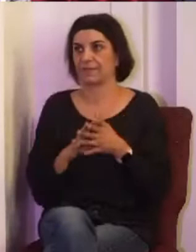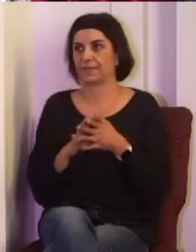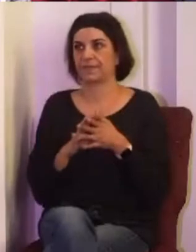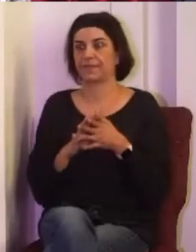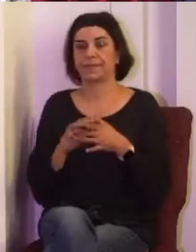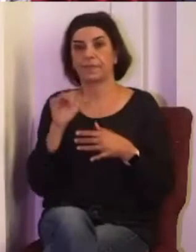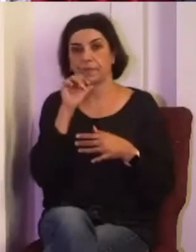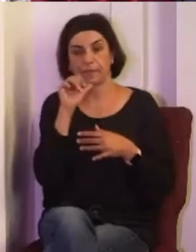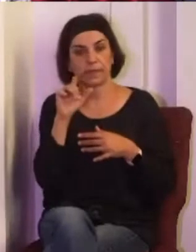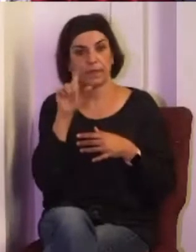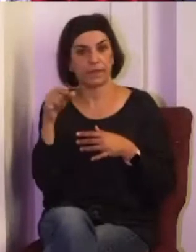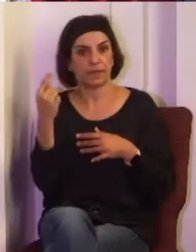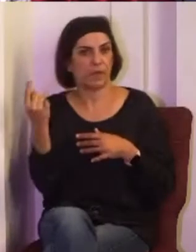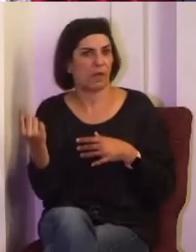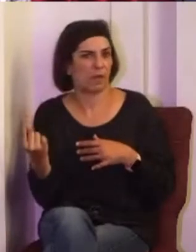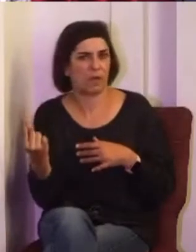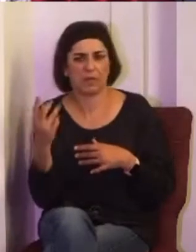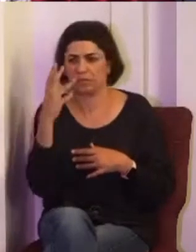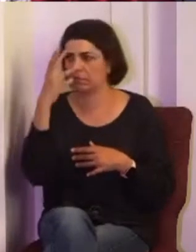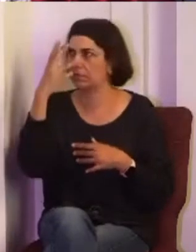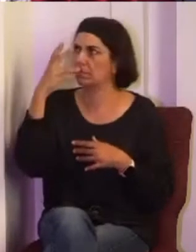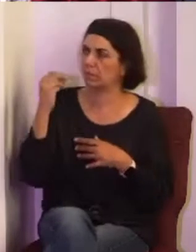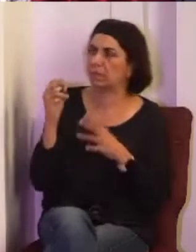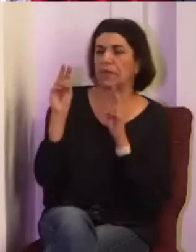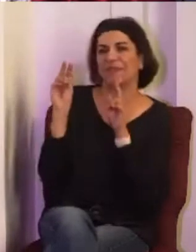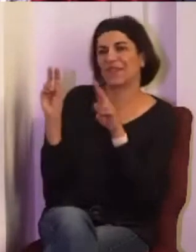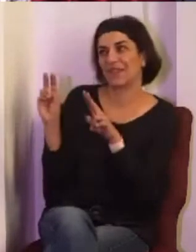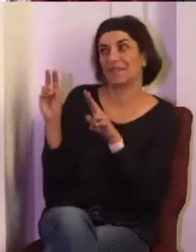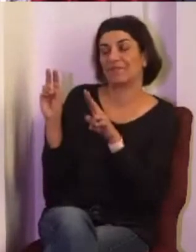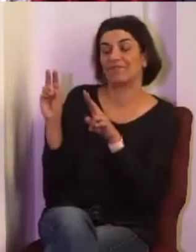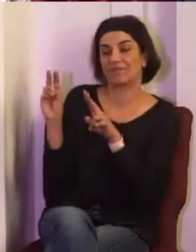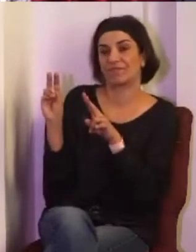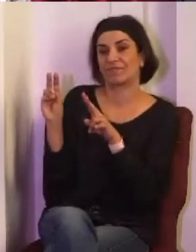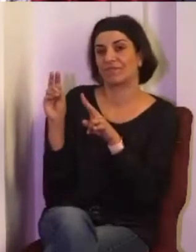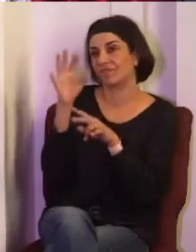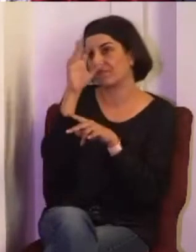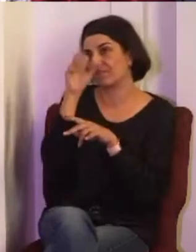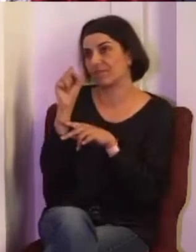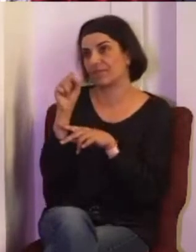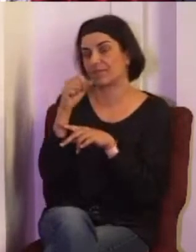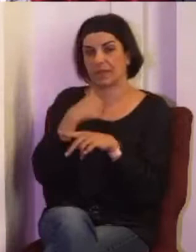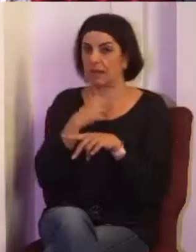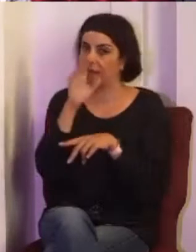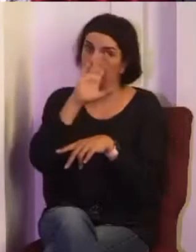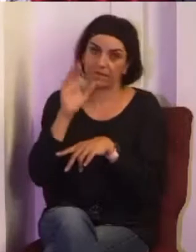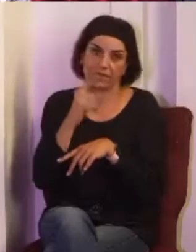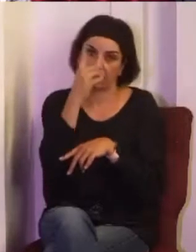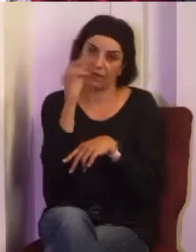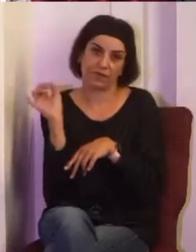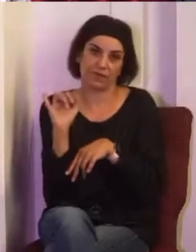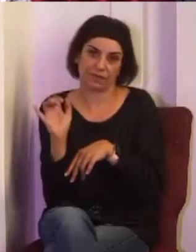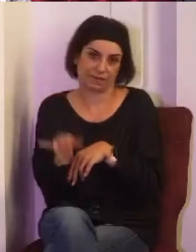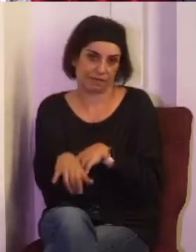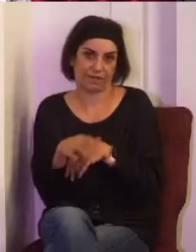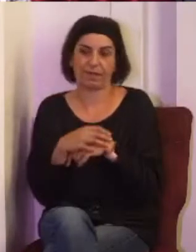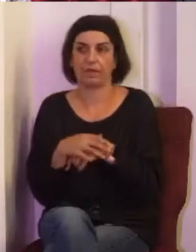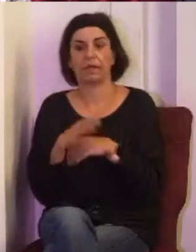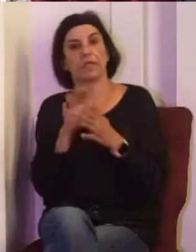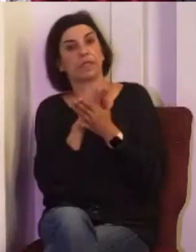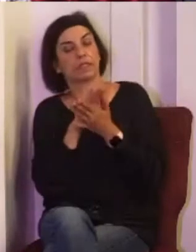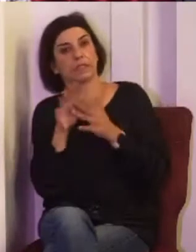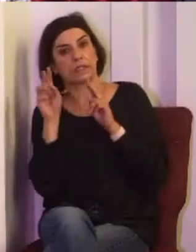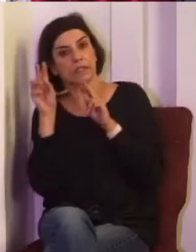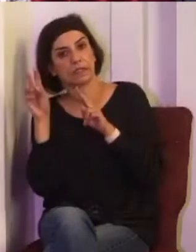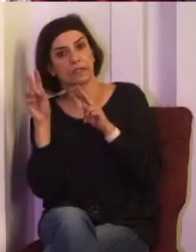It's not just because they're beautiful to look at, and I, you know, have never looked like that. It's nice to look at,